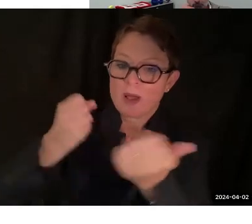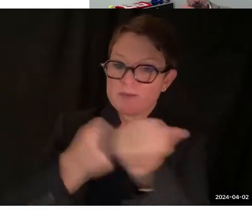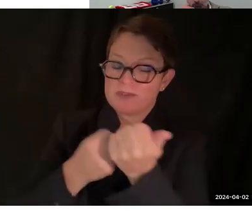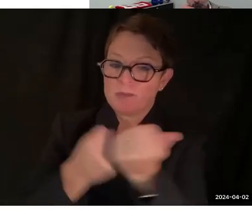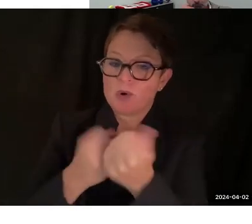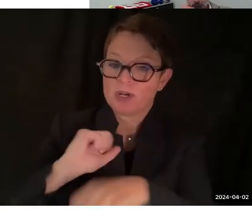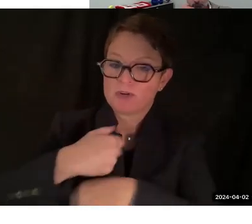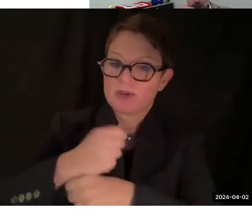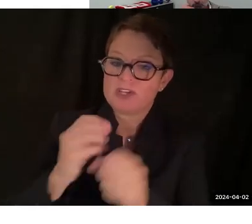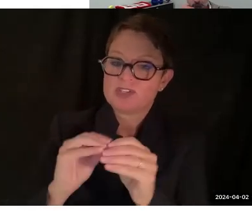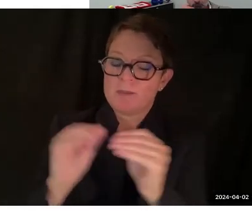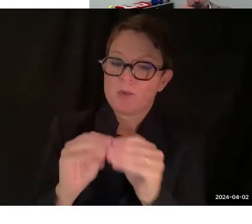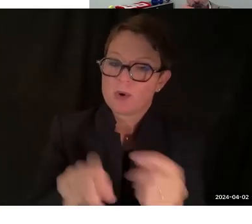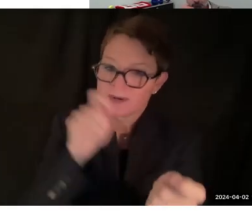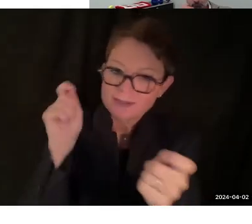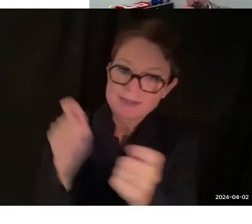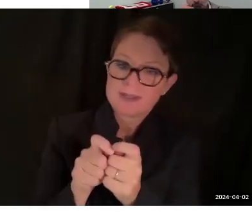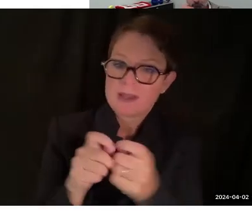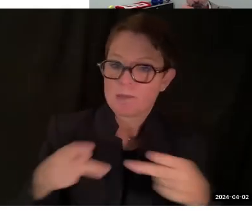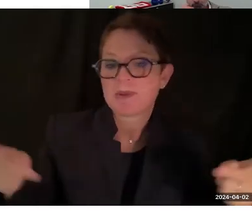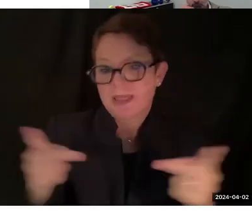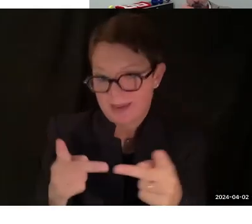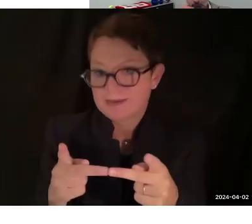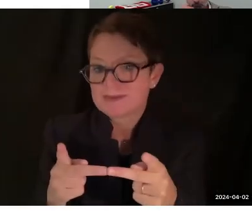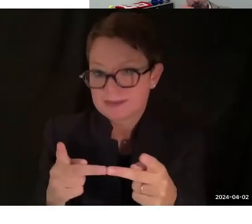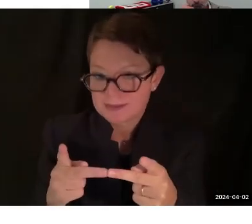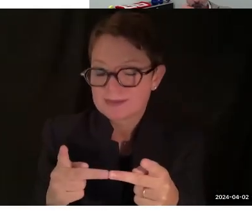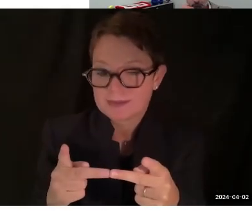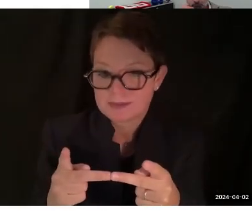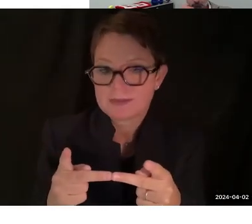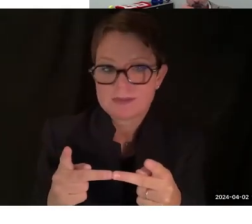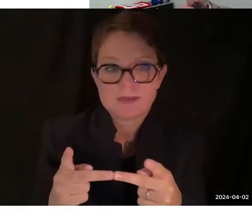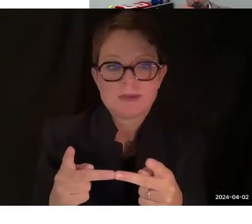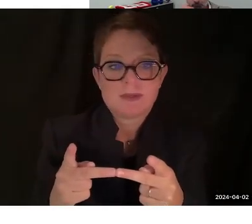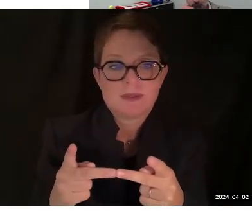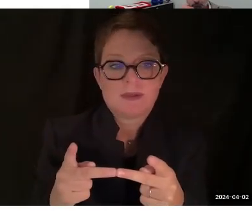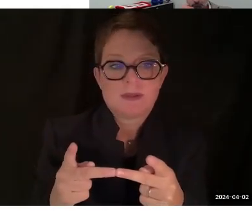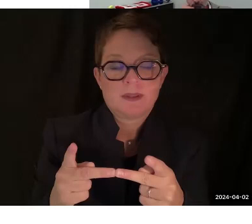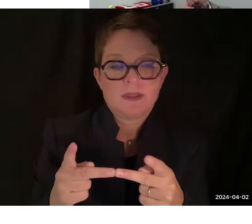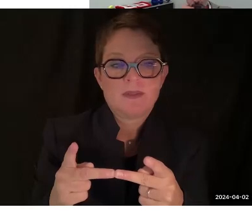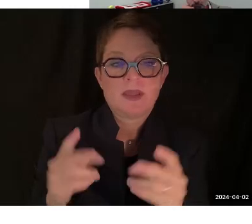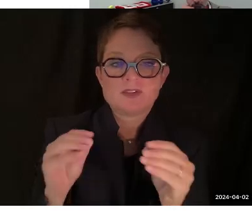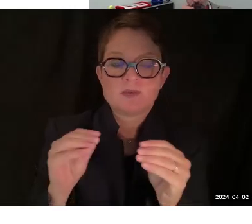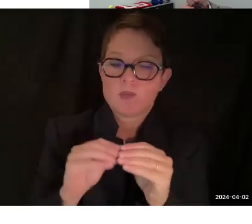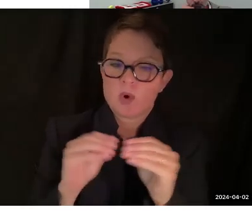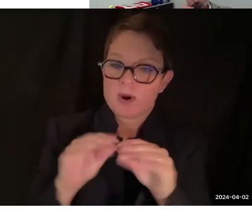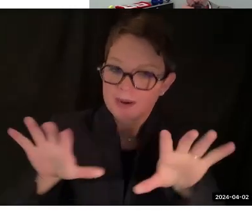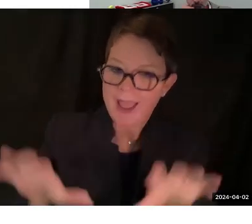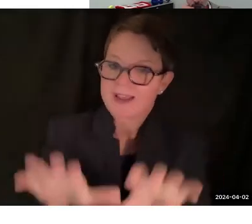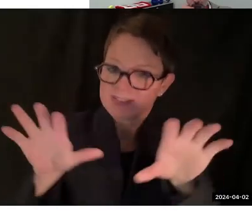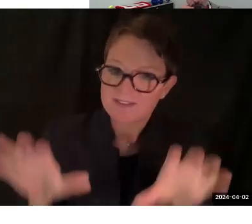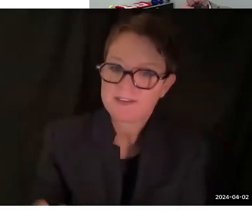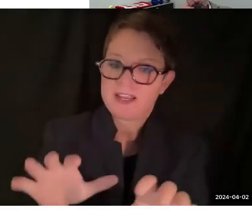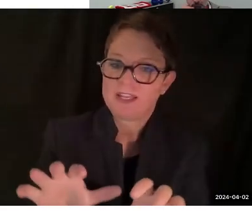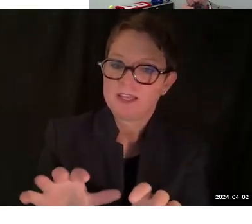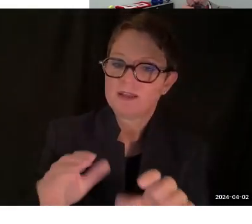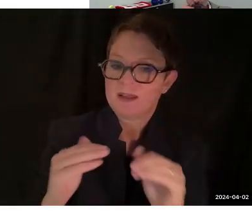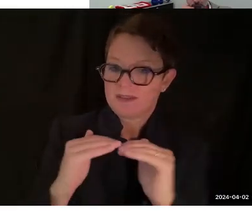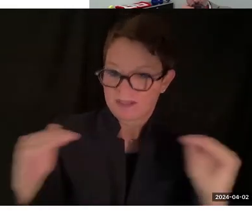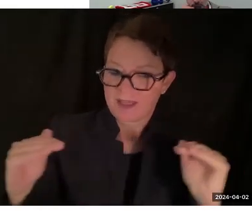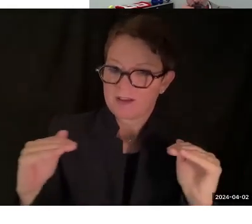the creation of a more defined place here that is really, activating this ground floor